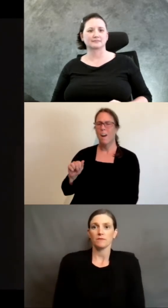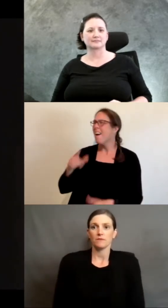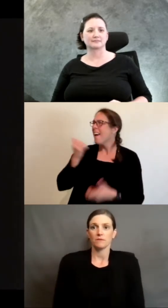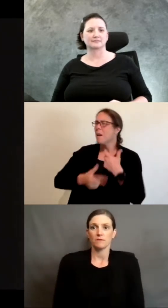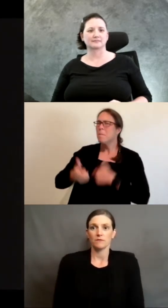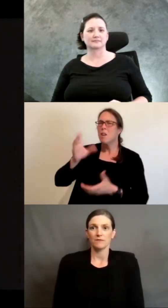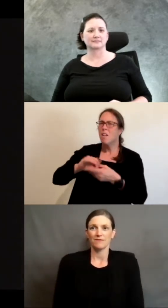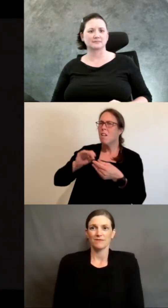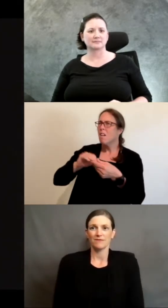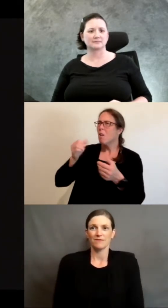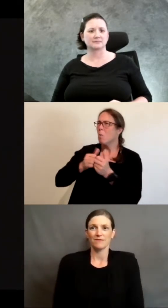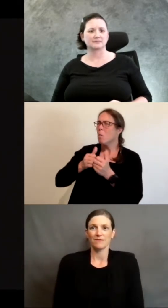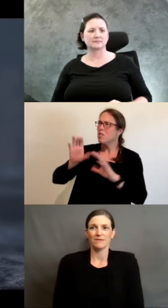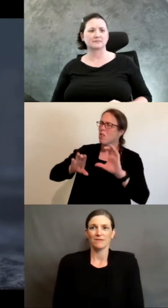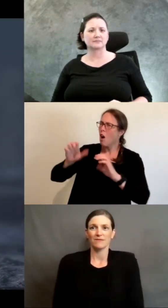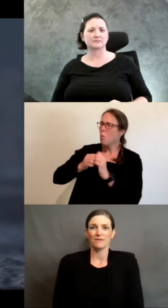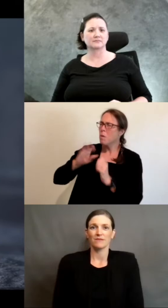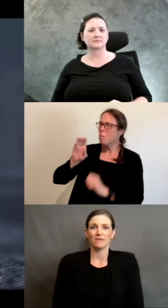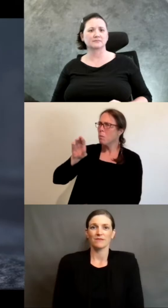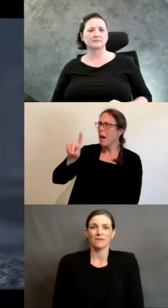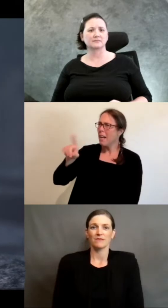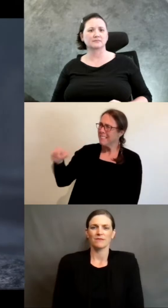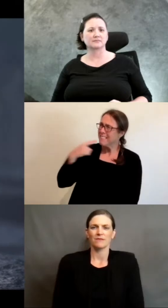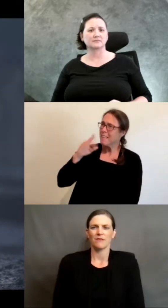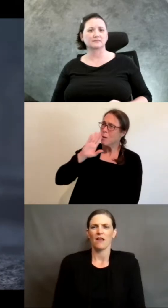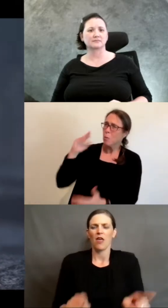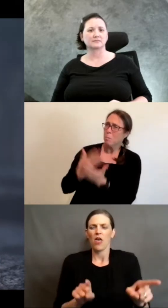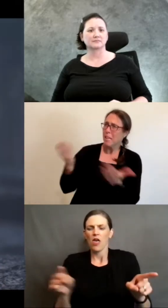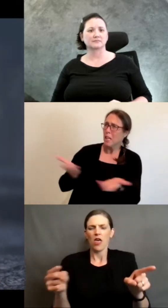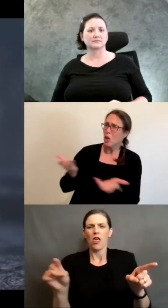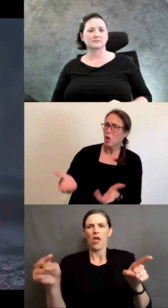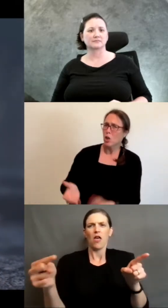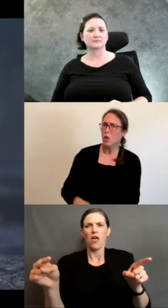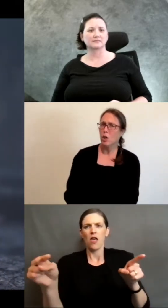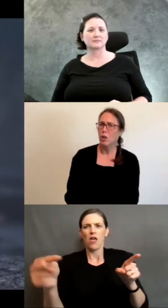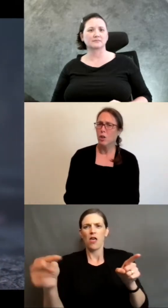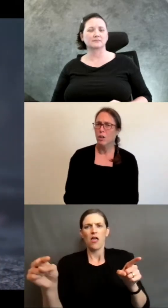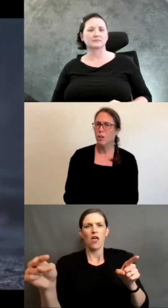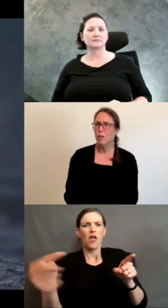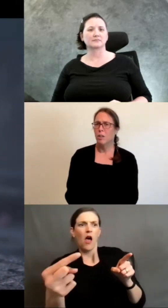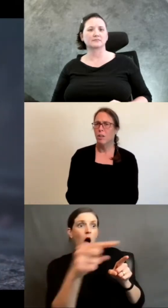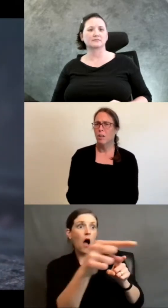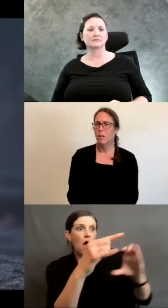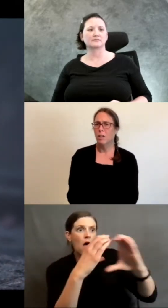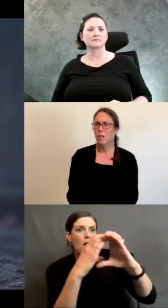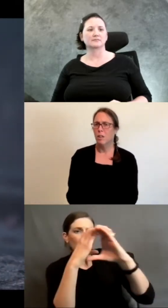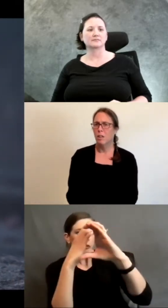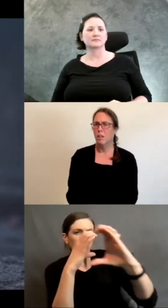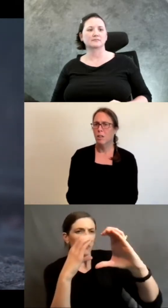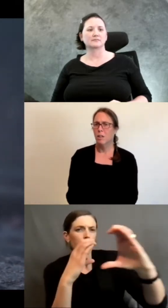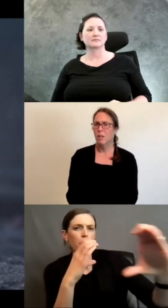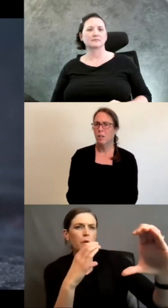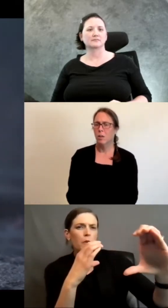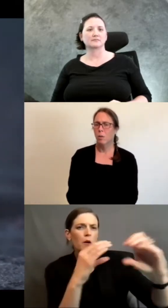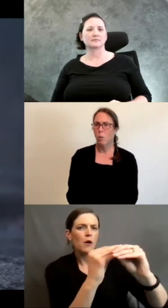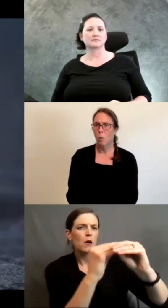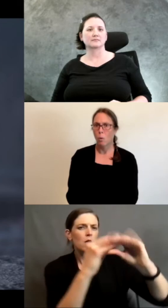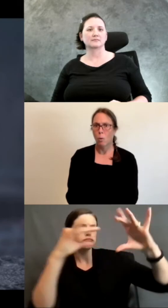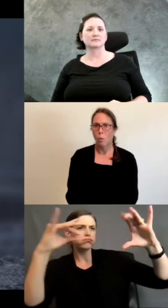here. They turn a few corners and finally arrive at the portal wall. It pulses and spins, a